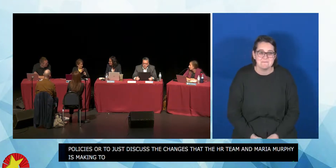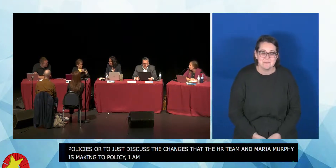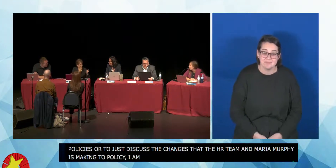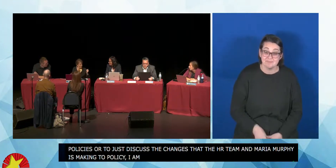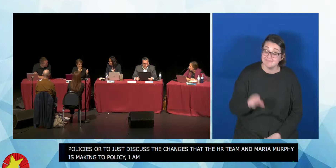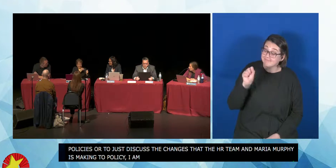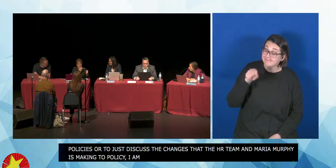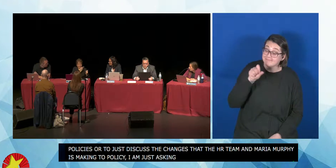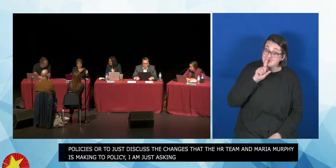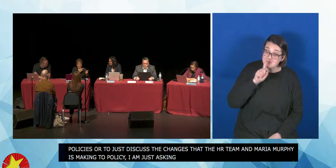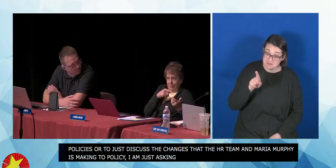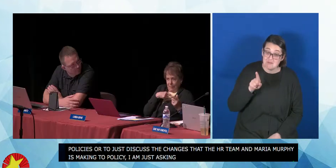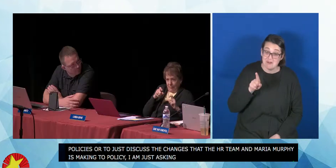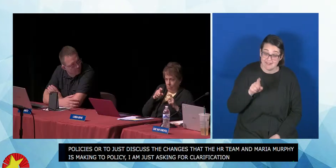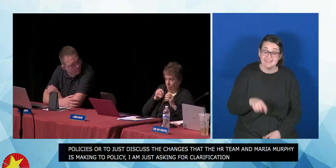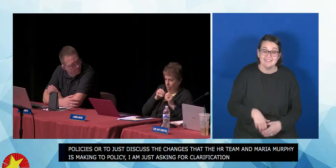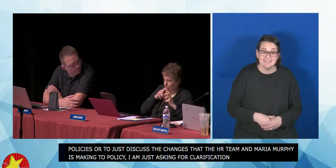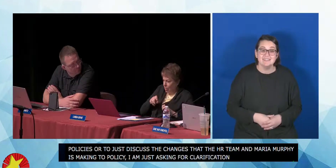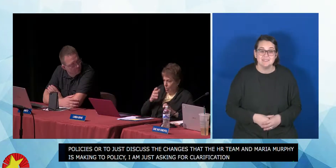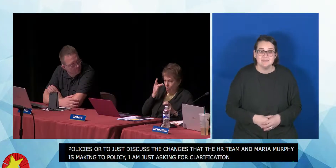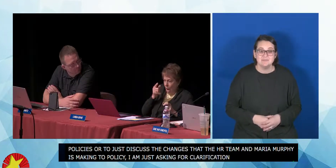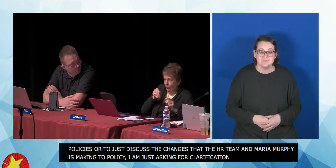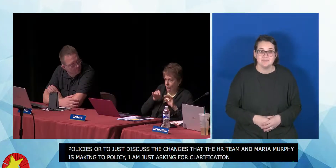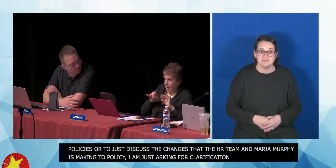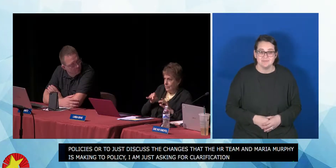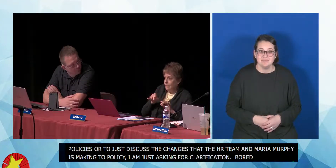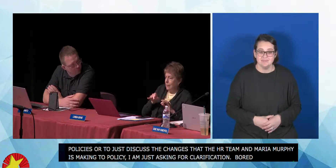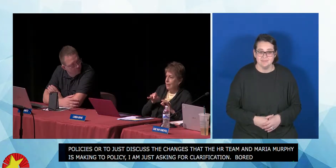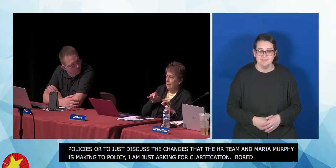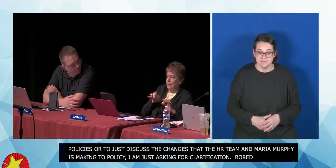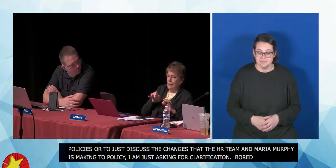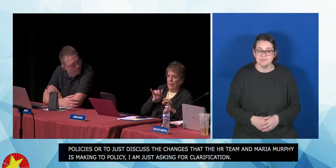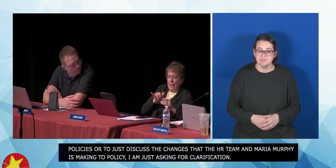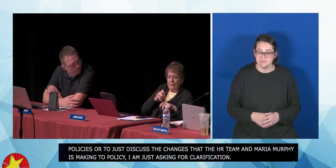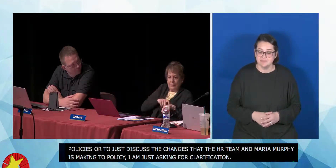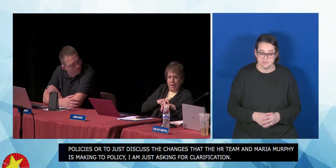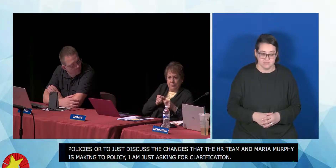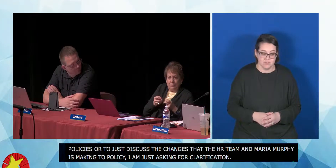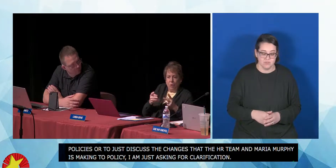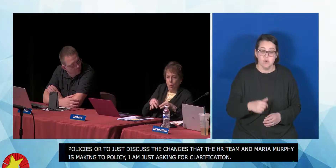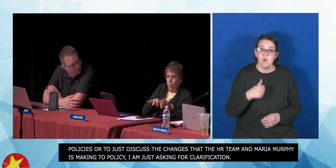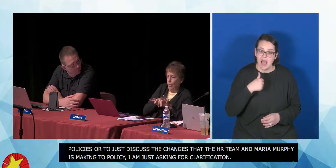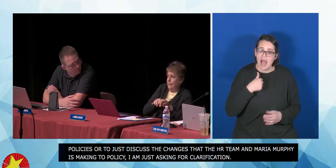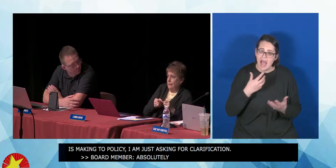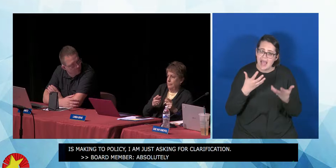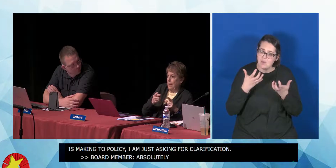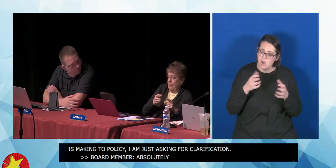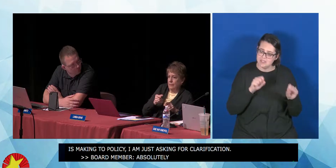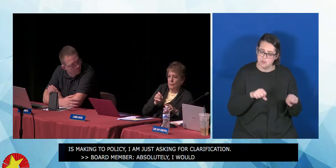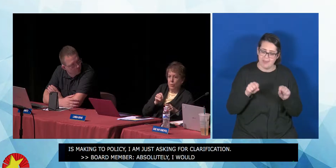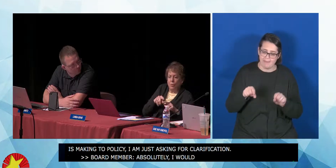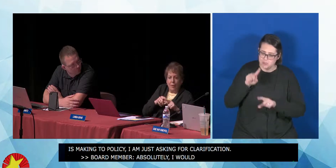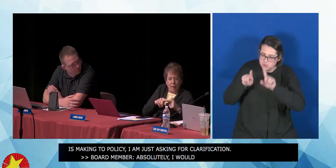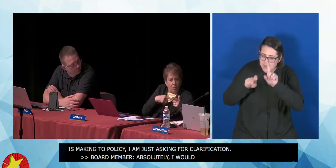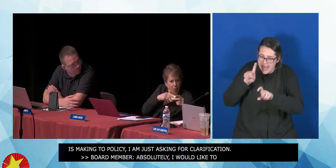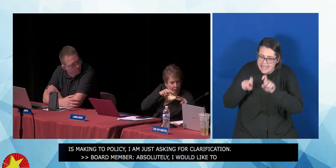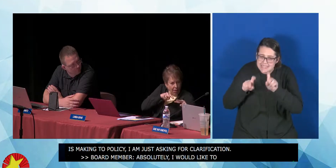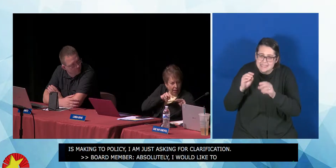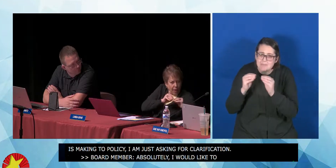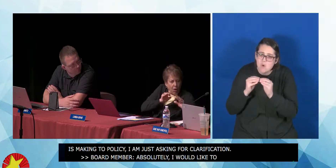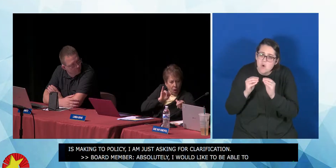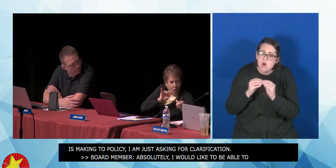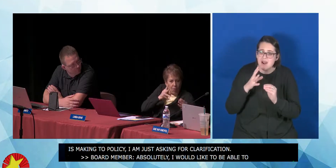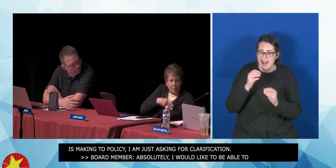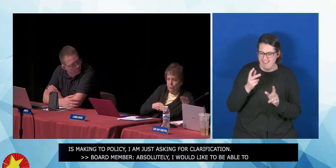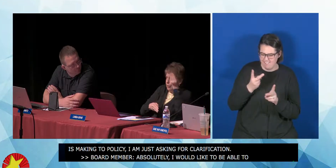Sure, yeah, absolutely. I would like to be able to ask more questions and get into the why